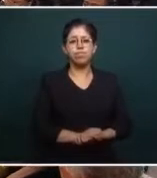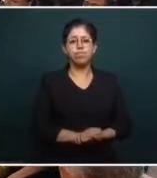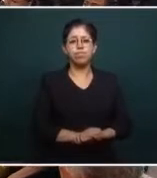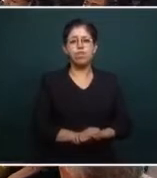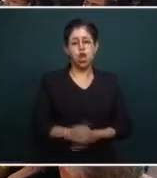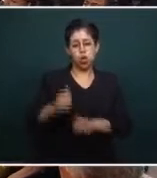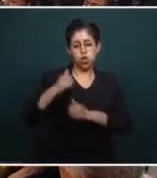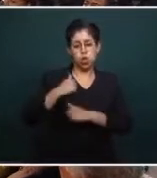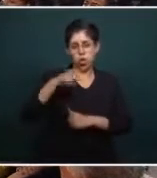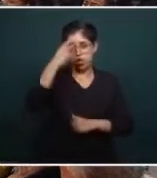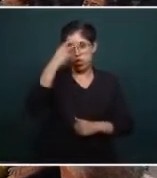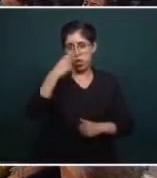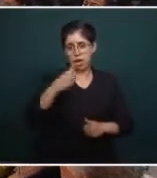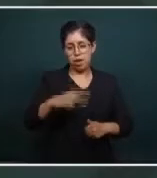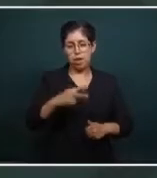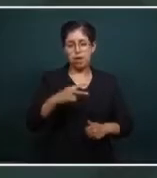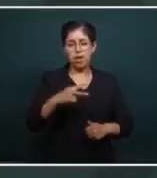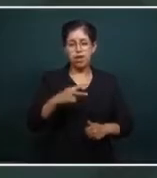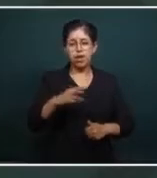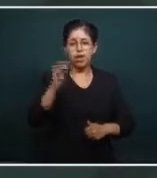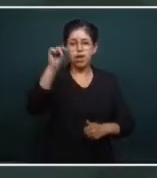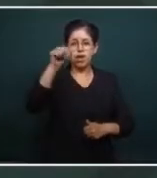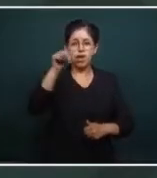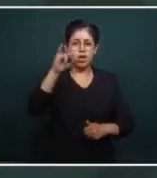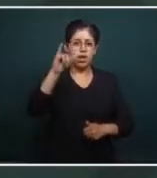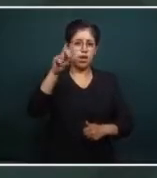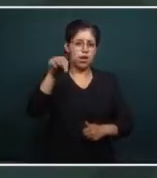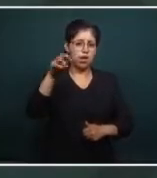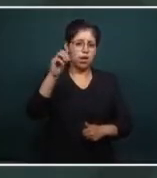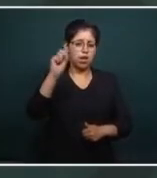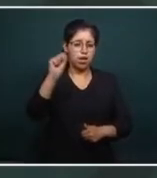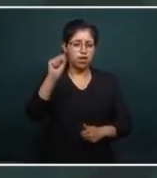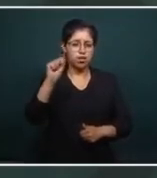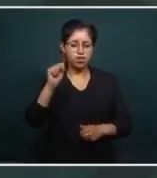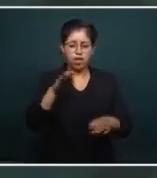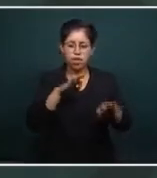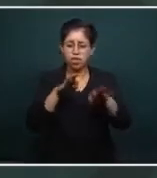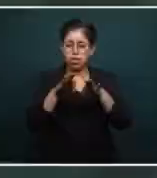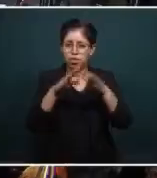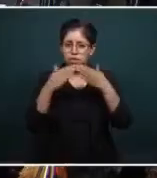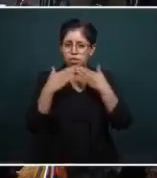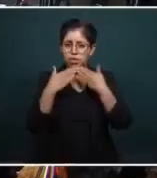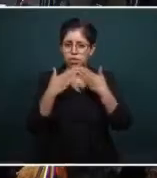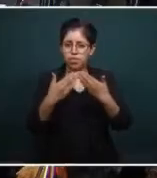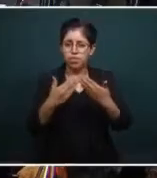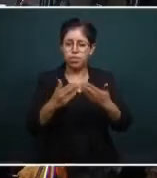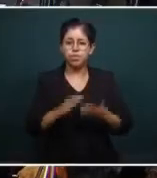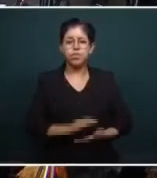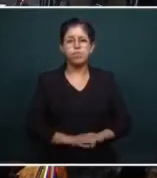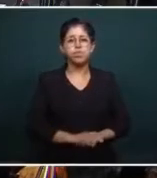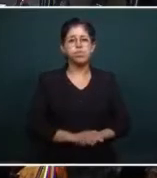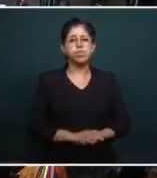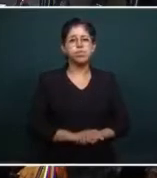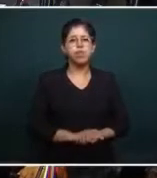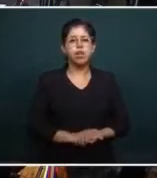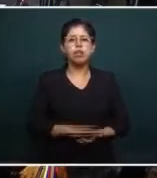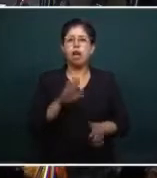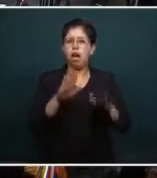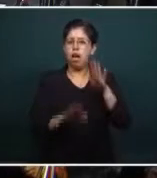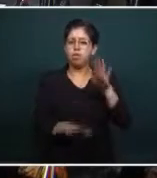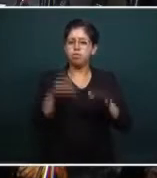These Marines and these soldiers of Mexico. And I want to take the opportunity to say that